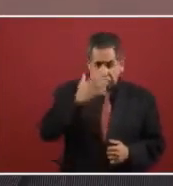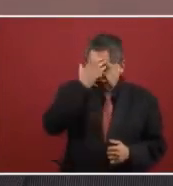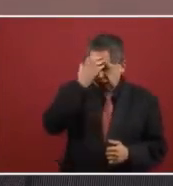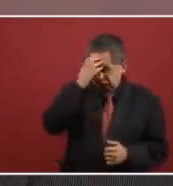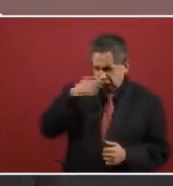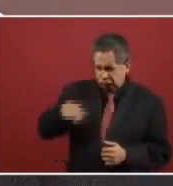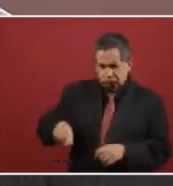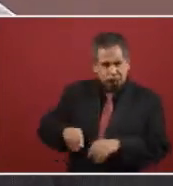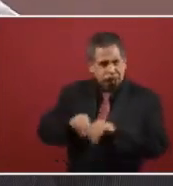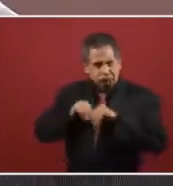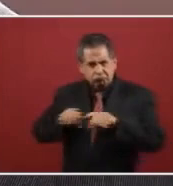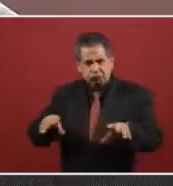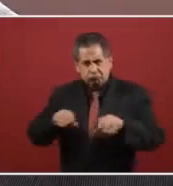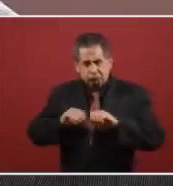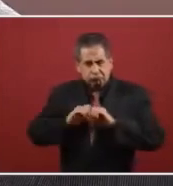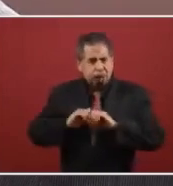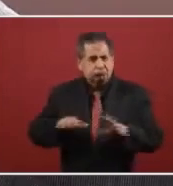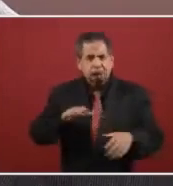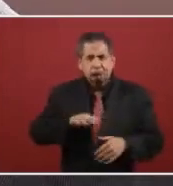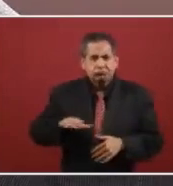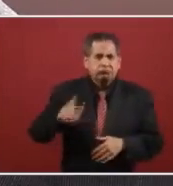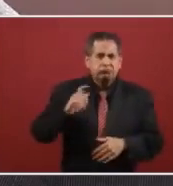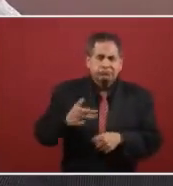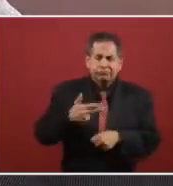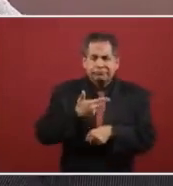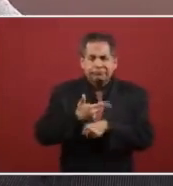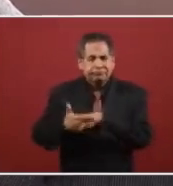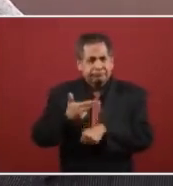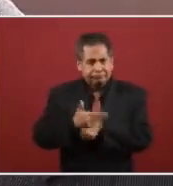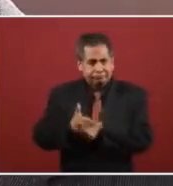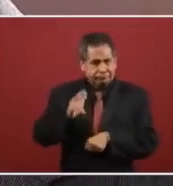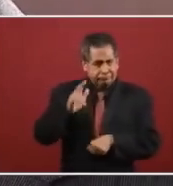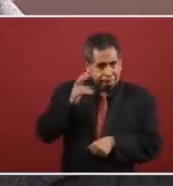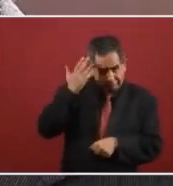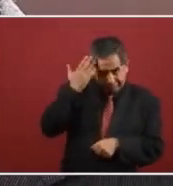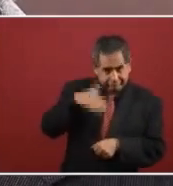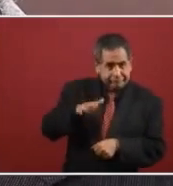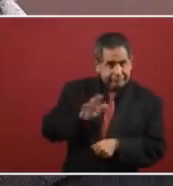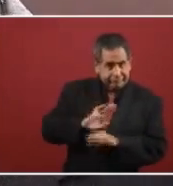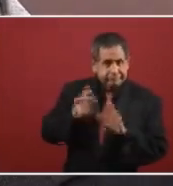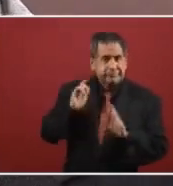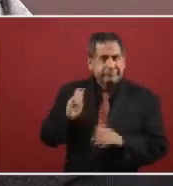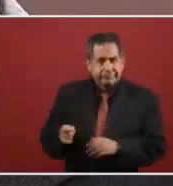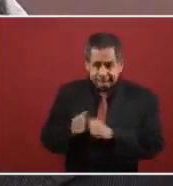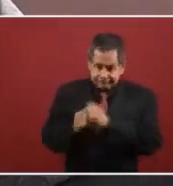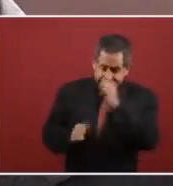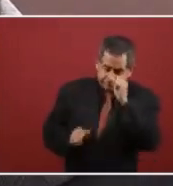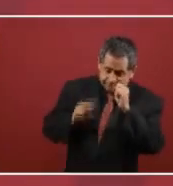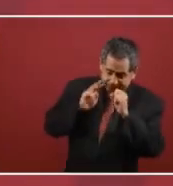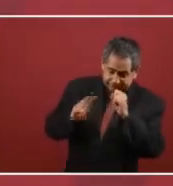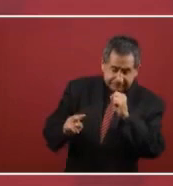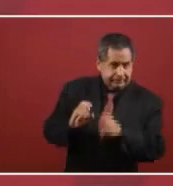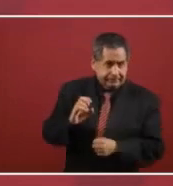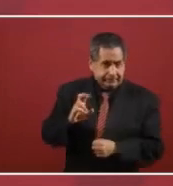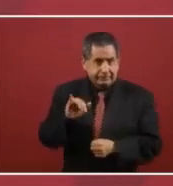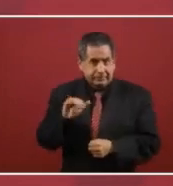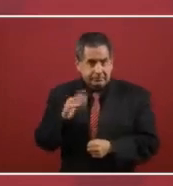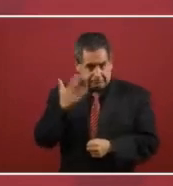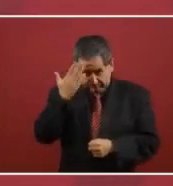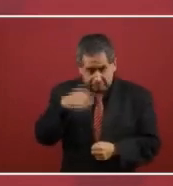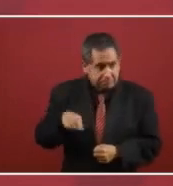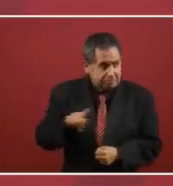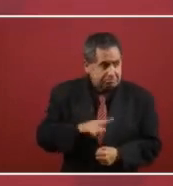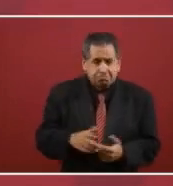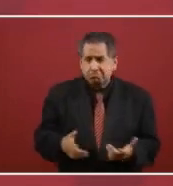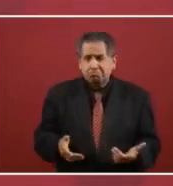you know of it sobre lo que está sucediendo en over Honduras? what's happening in Honduras? La gravedad de la The crisis. graveness